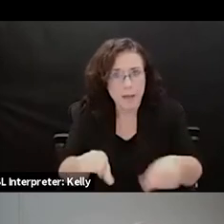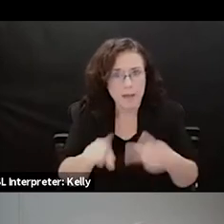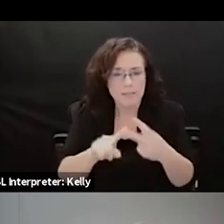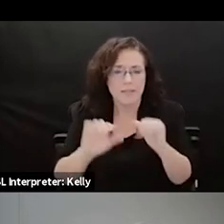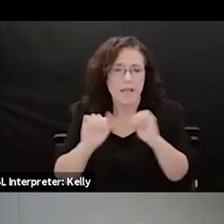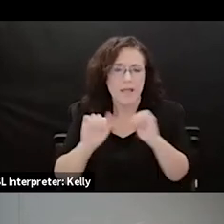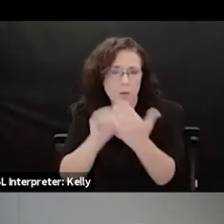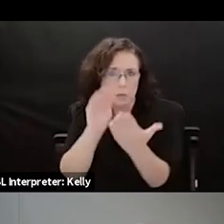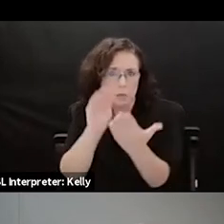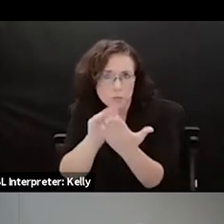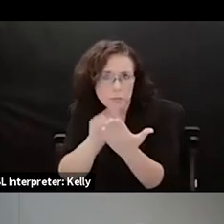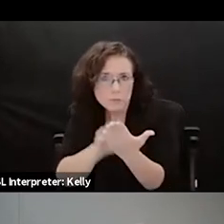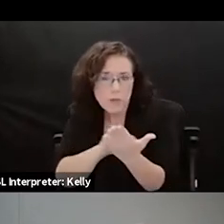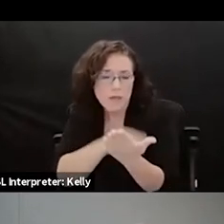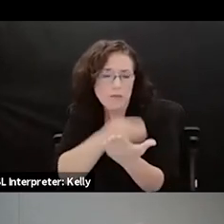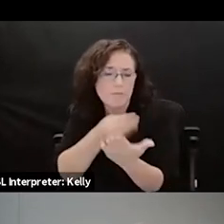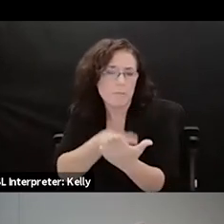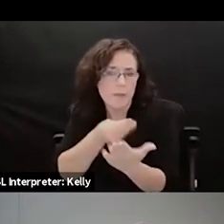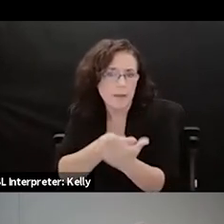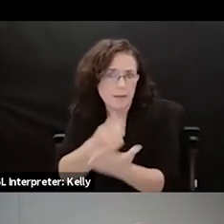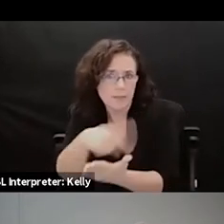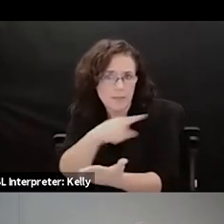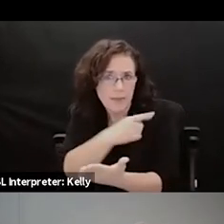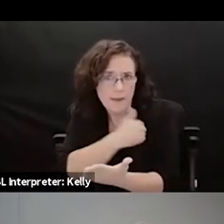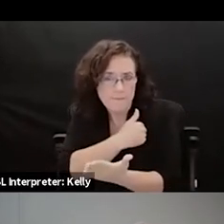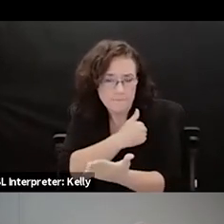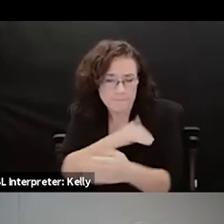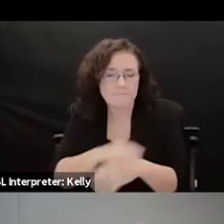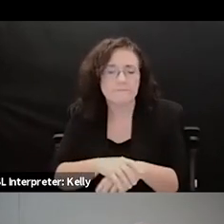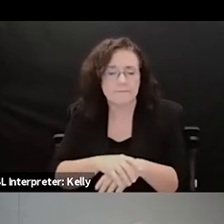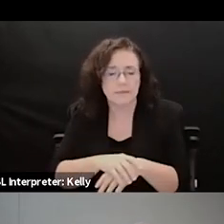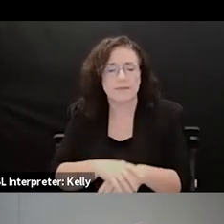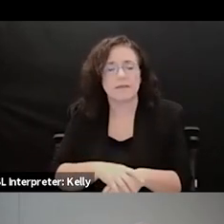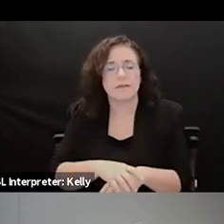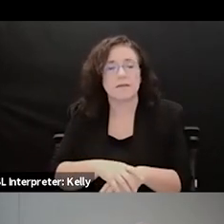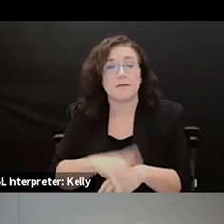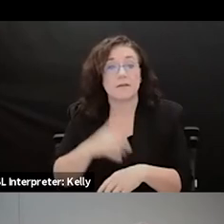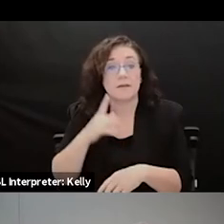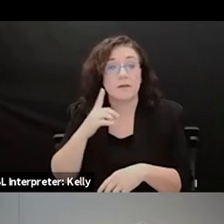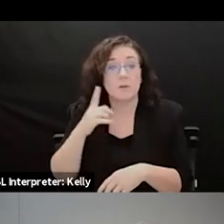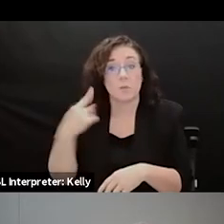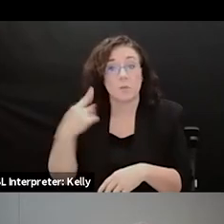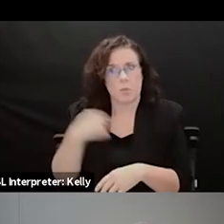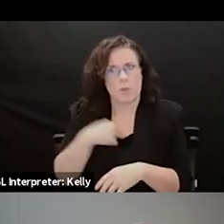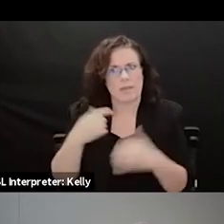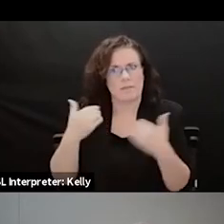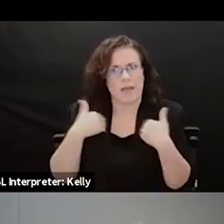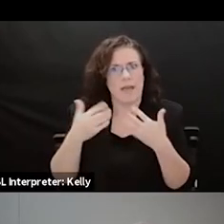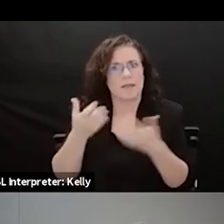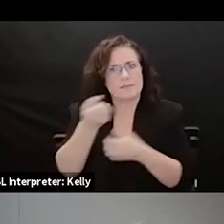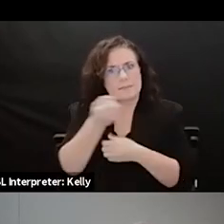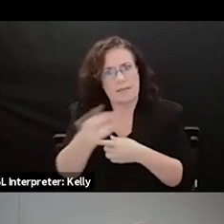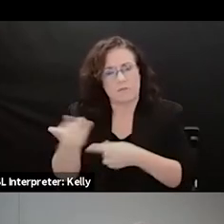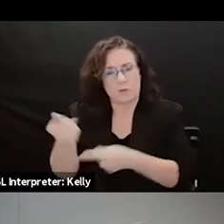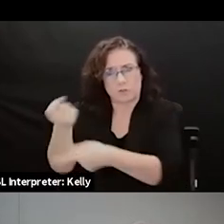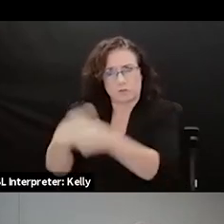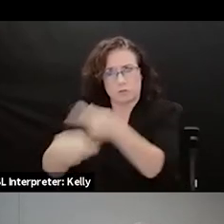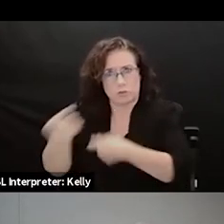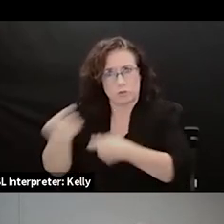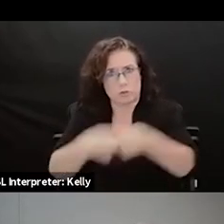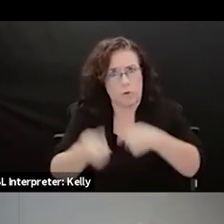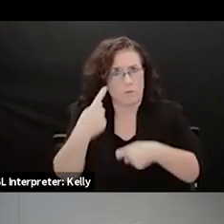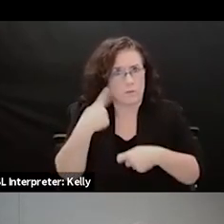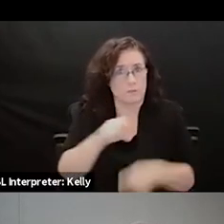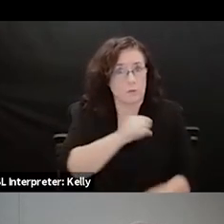we have had um several change in um in staffing in those three areas especially in the